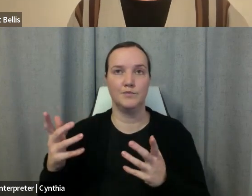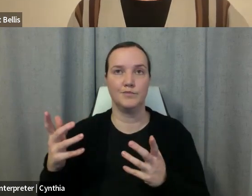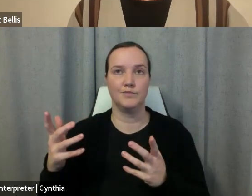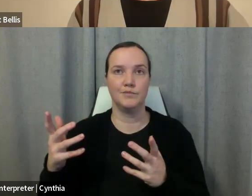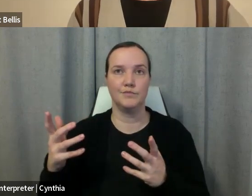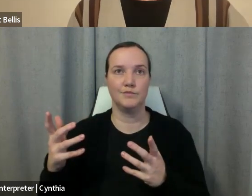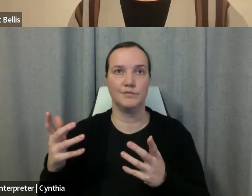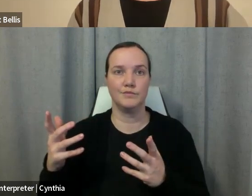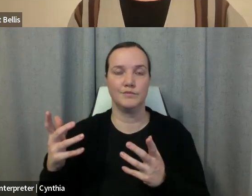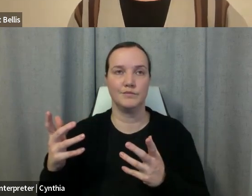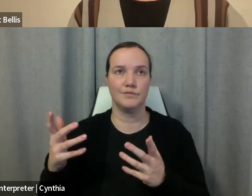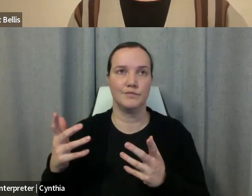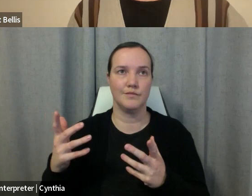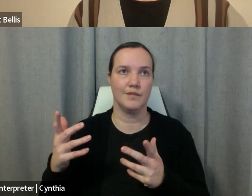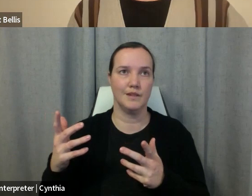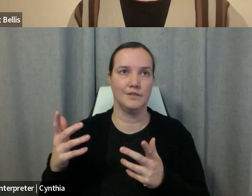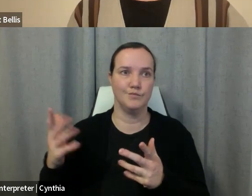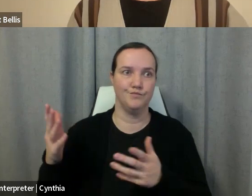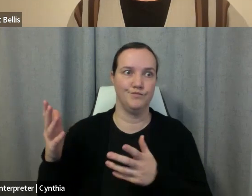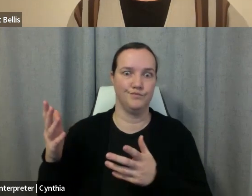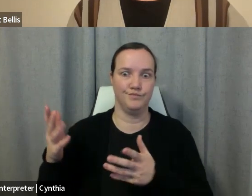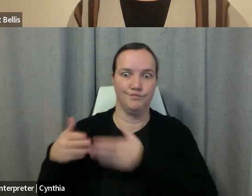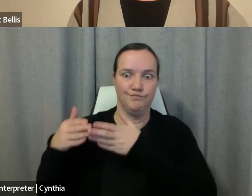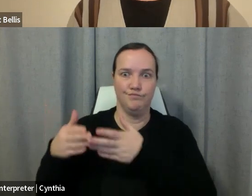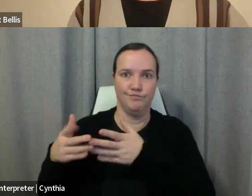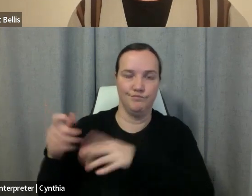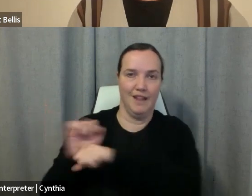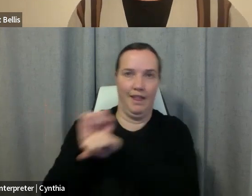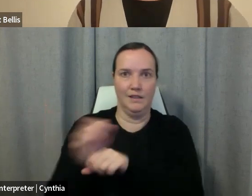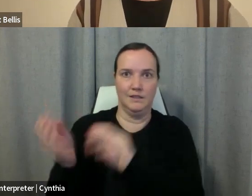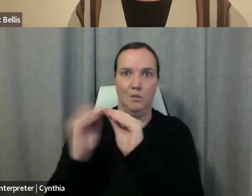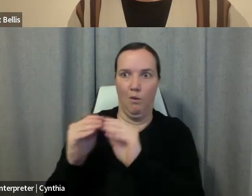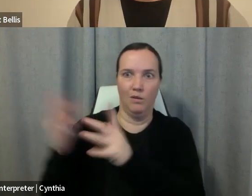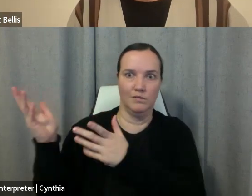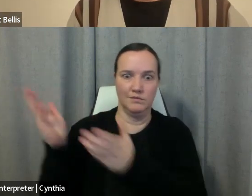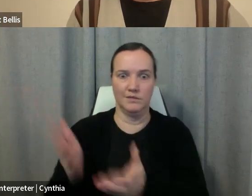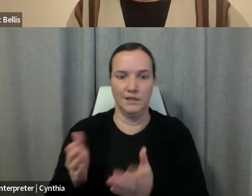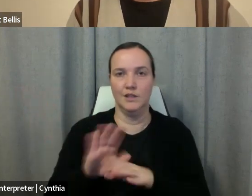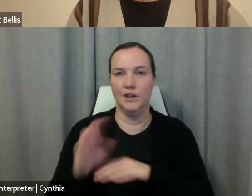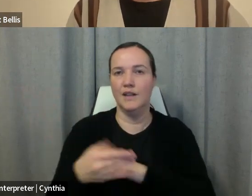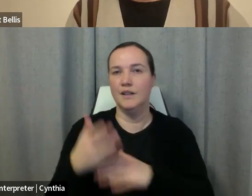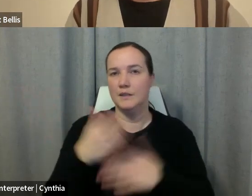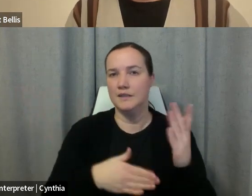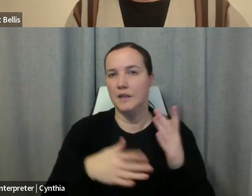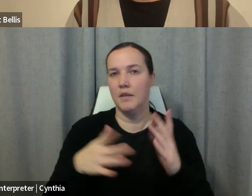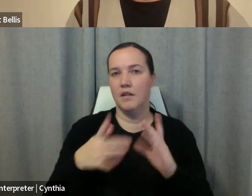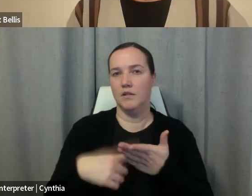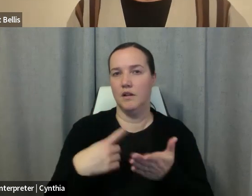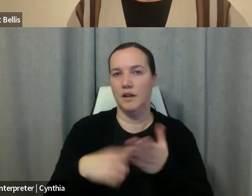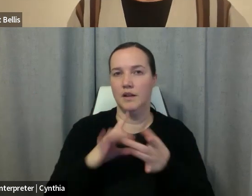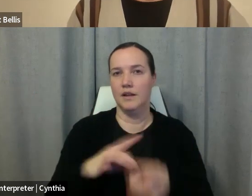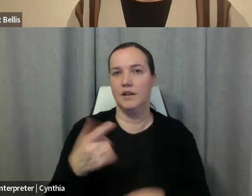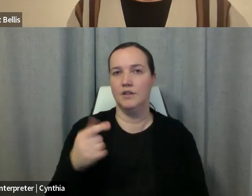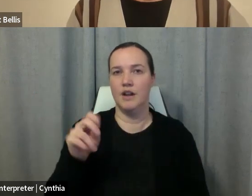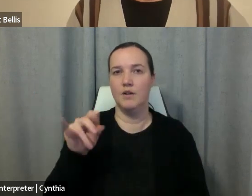the workforce, the African workforce. And so some of the conversation was about the kind of genocidal experience that occurred